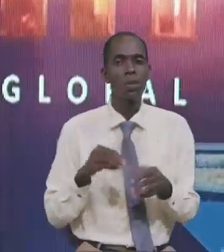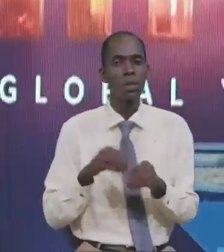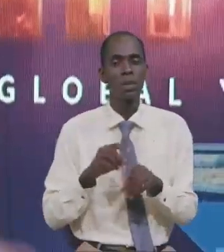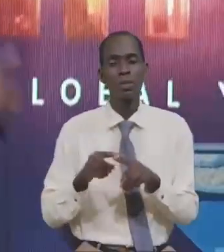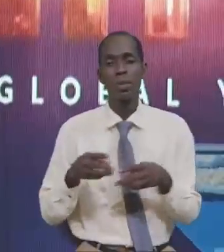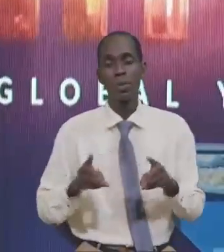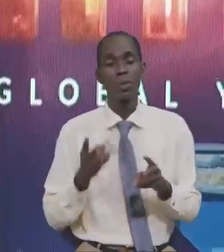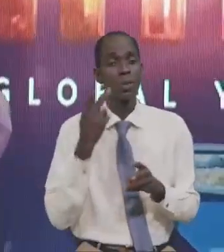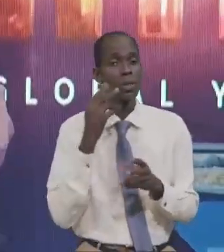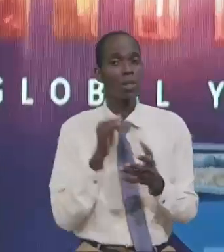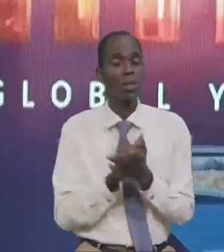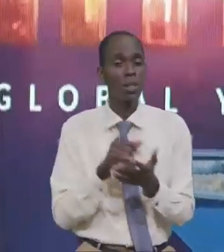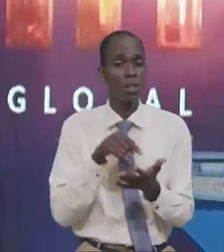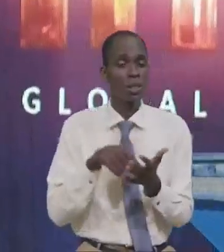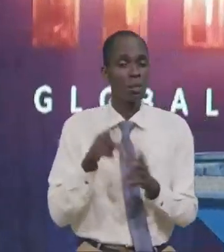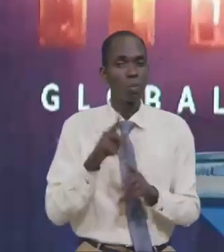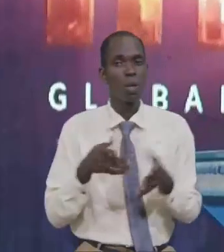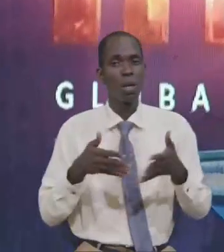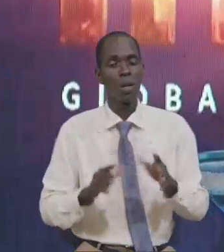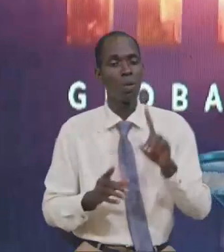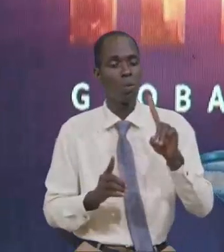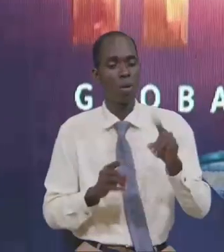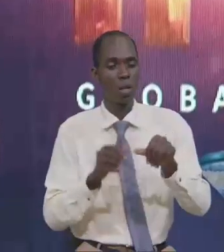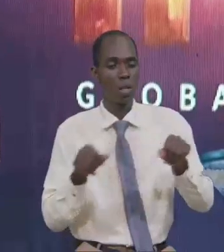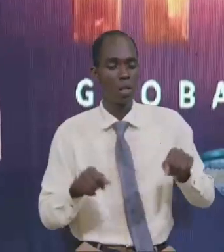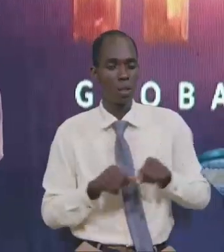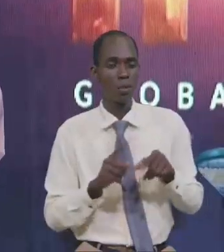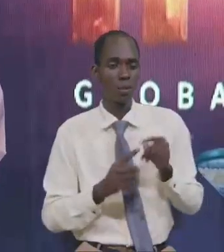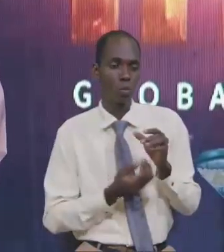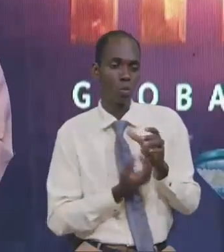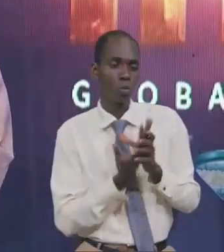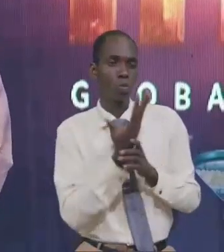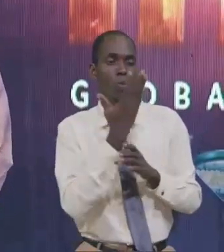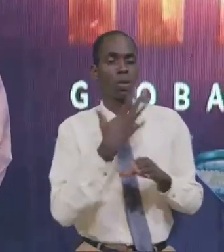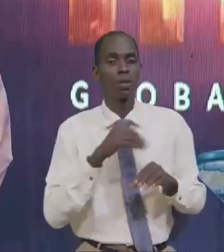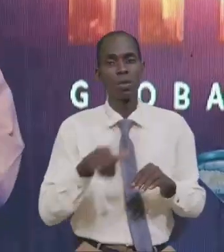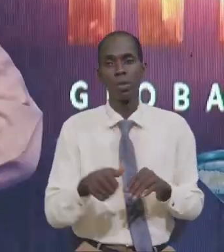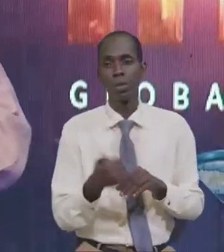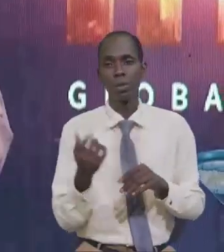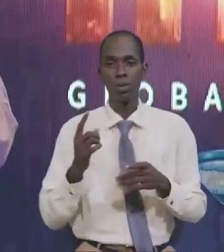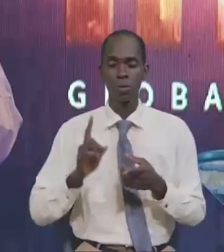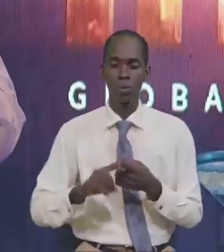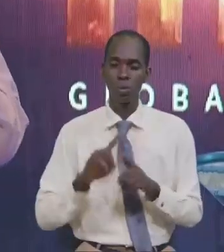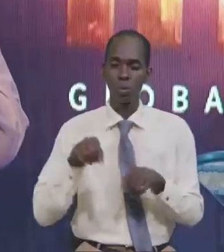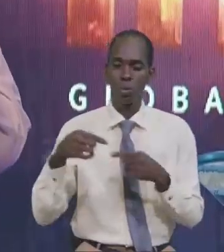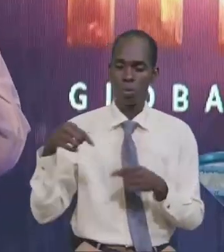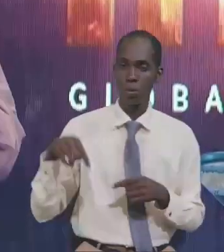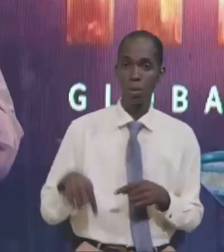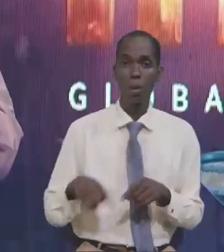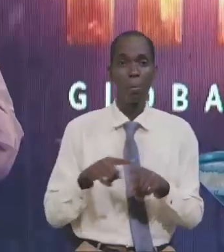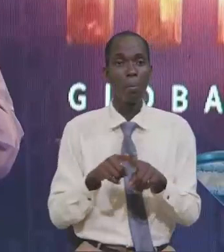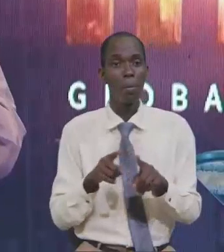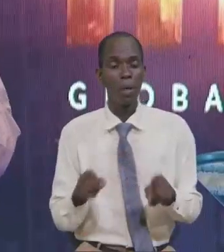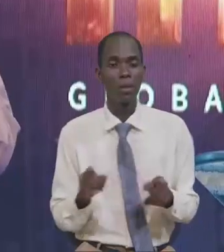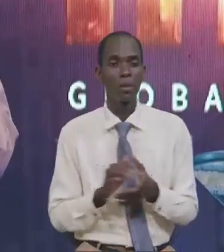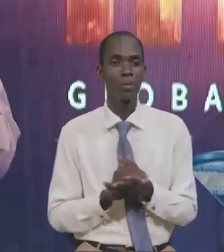to go down. But the Apostle Paul is saying to young Timothy, if a